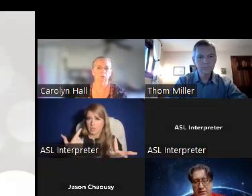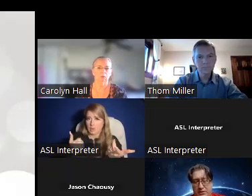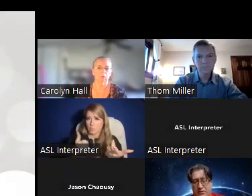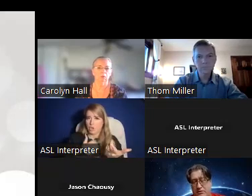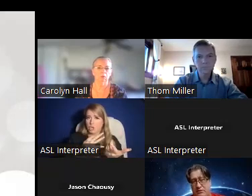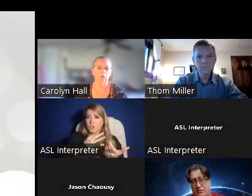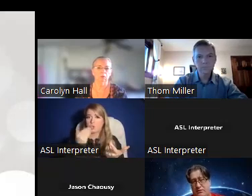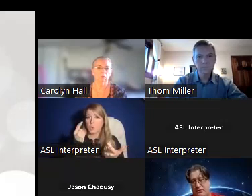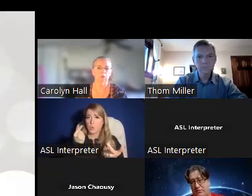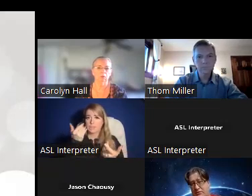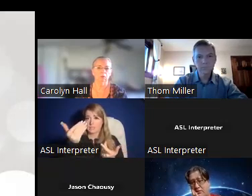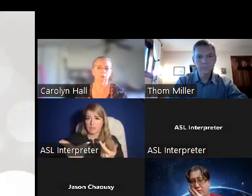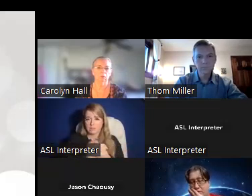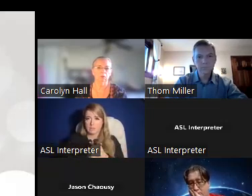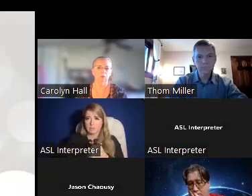next?